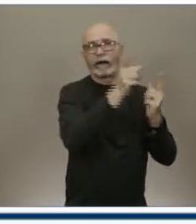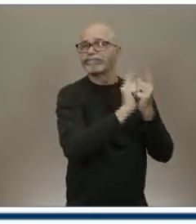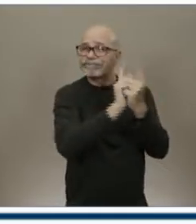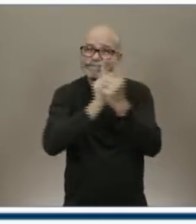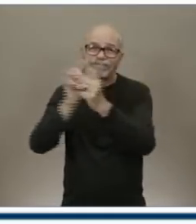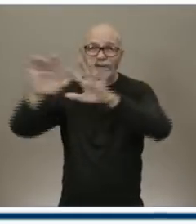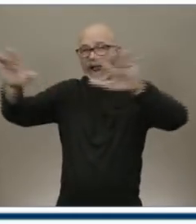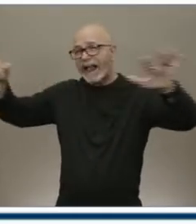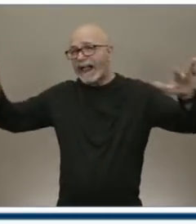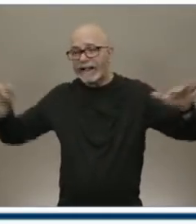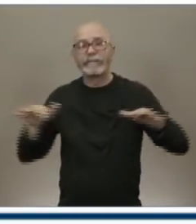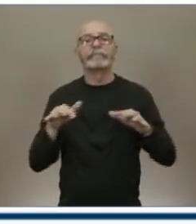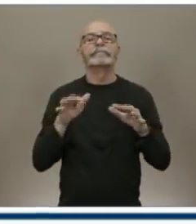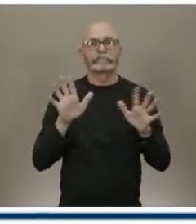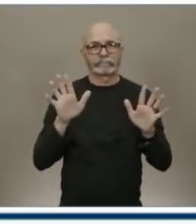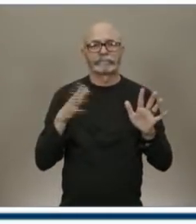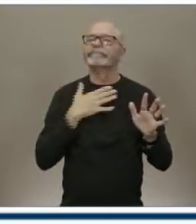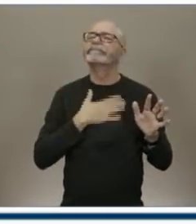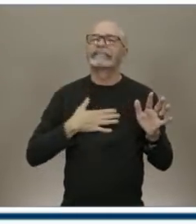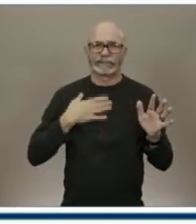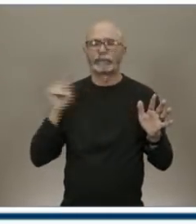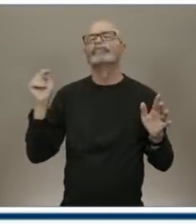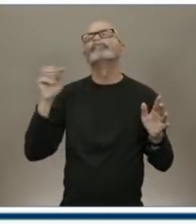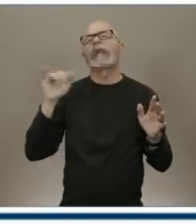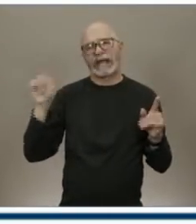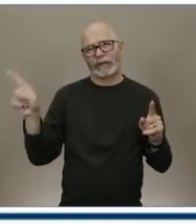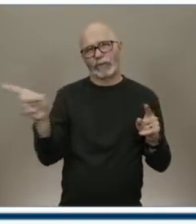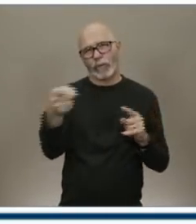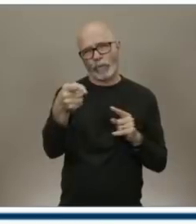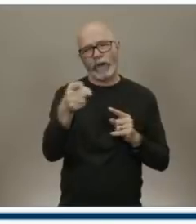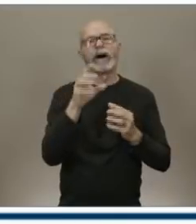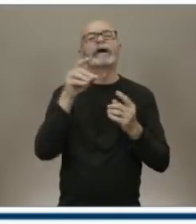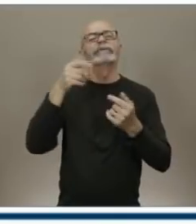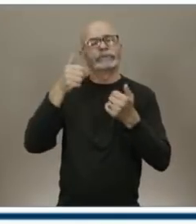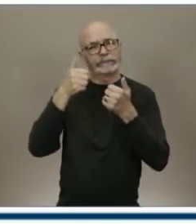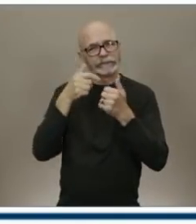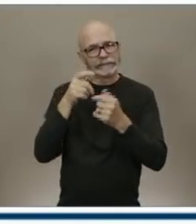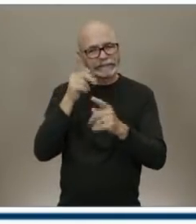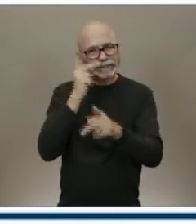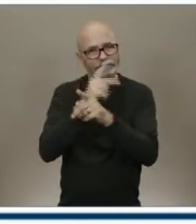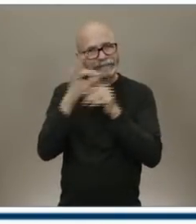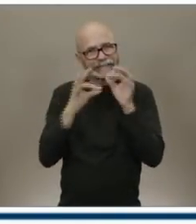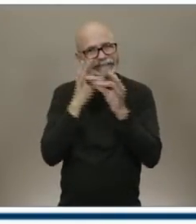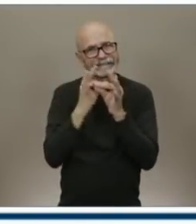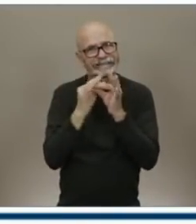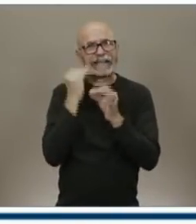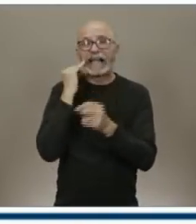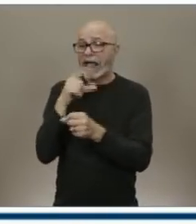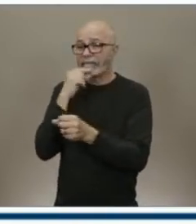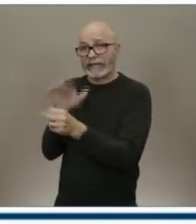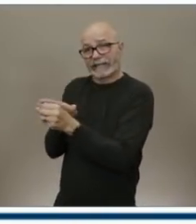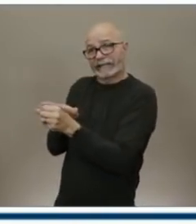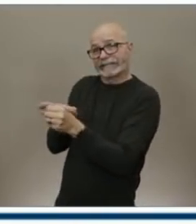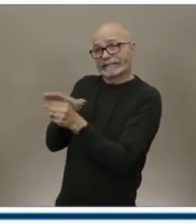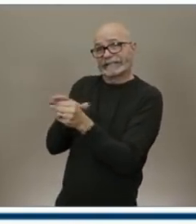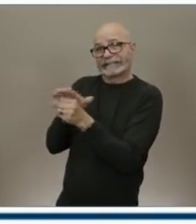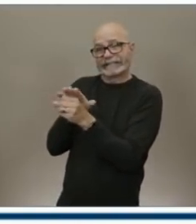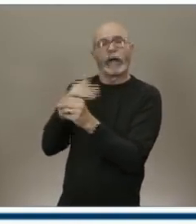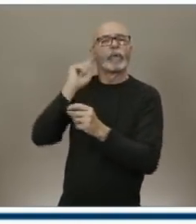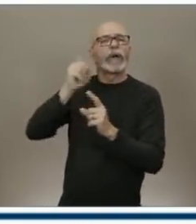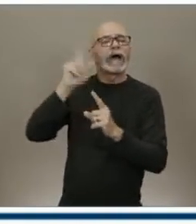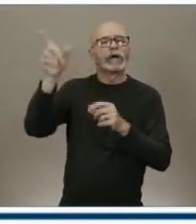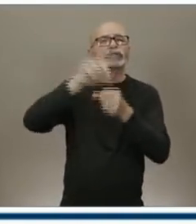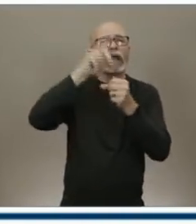or groups, to please take advantage, whether it's in the Halifax area, it's the walk-in at the Sportsplex. In other parts